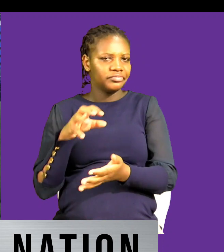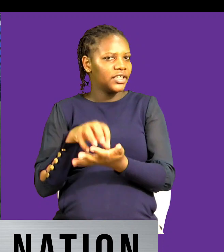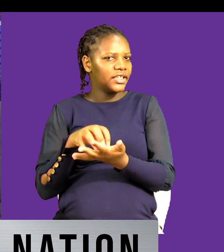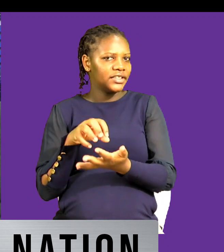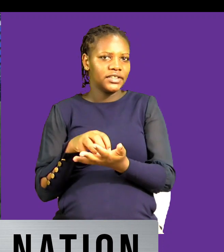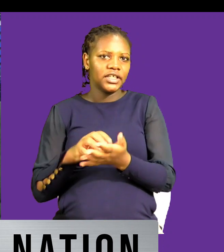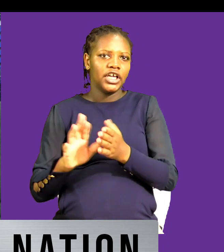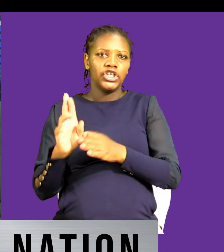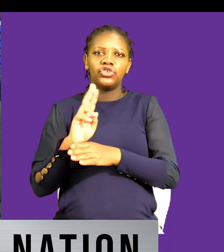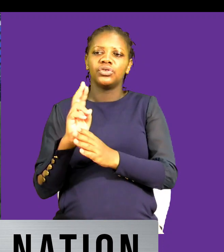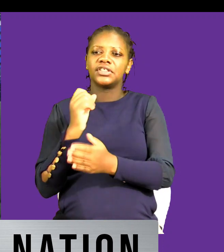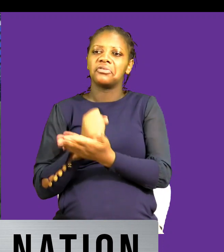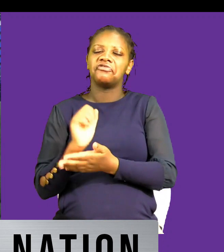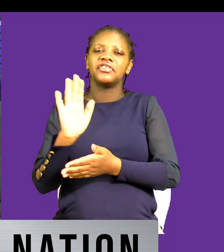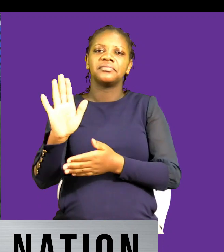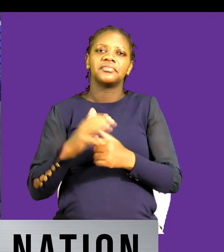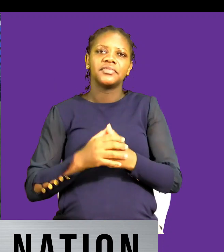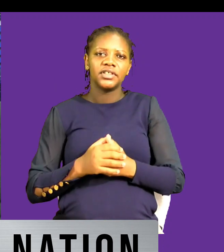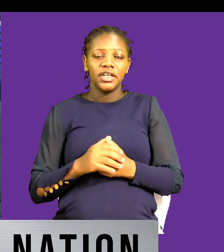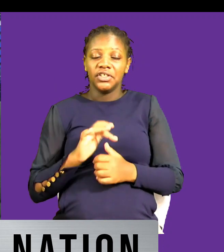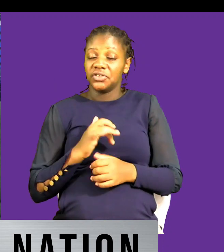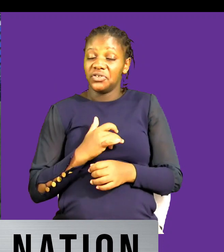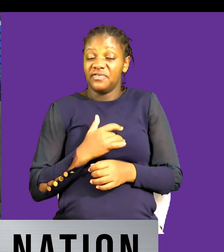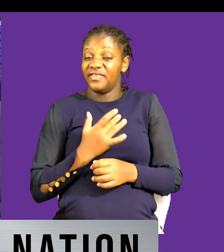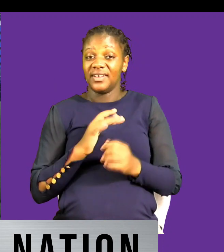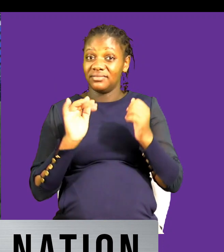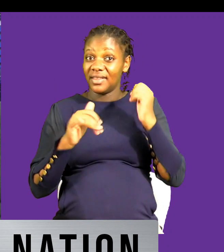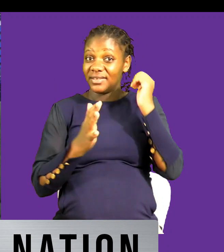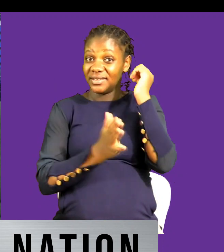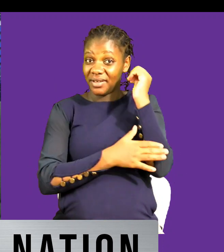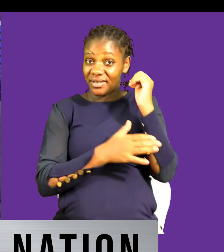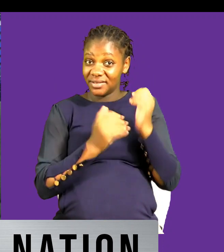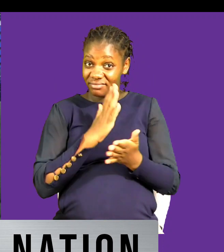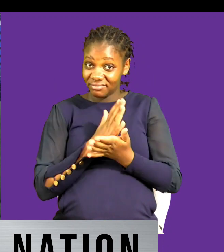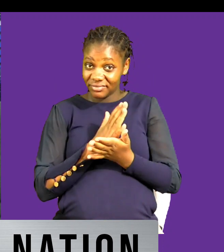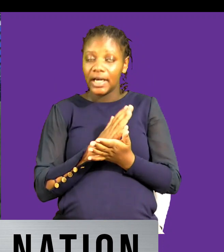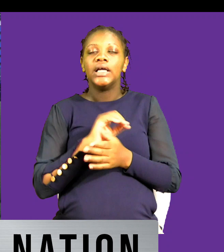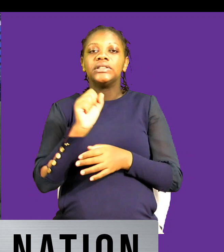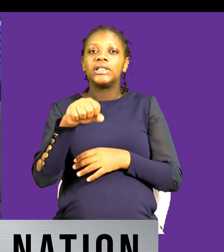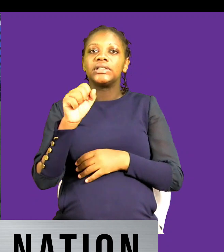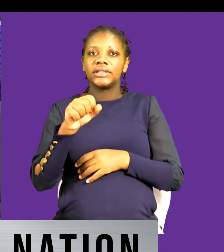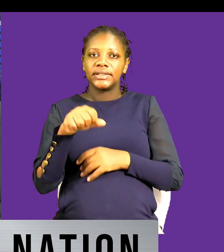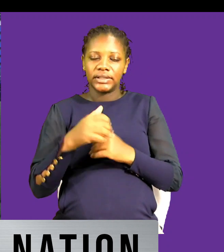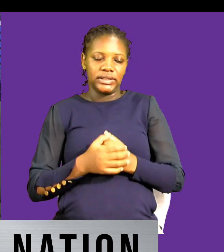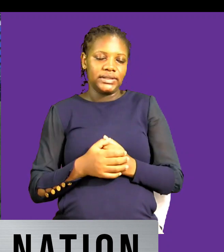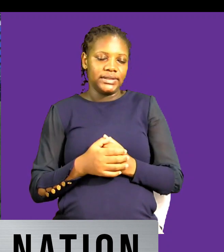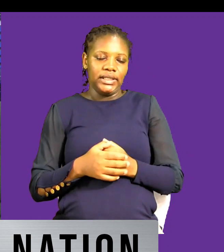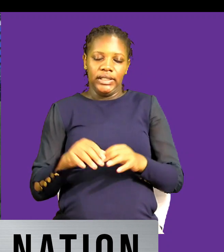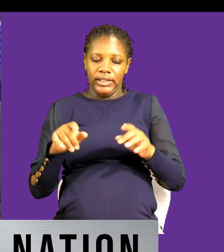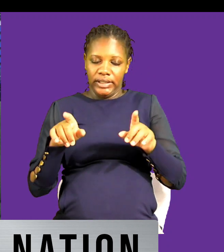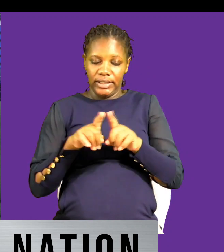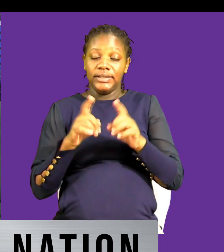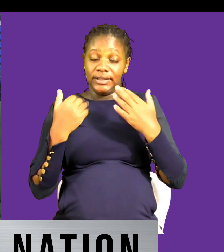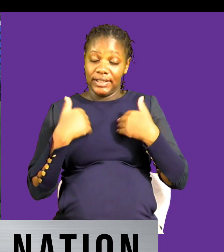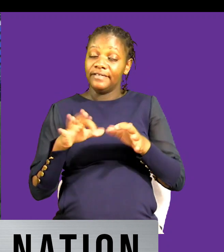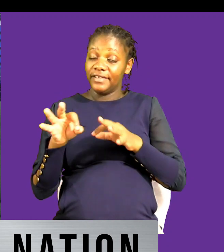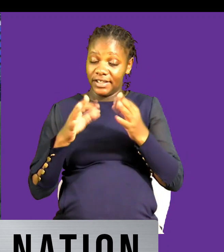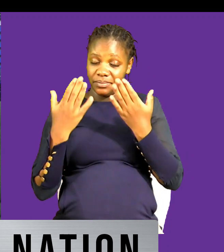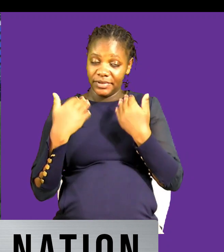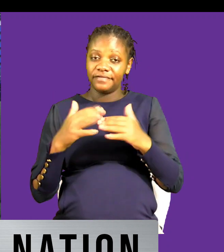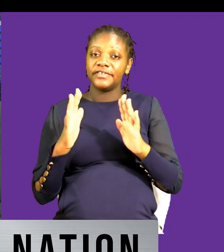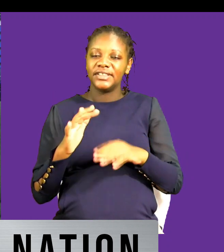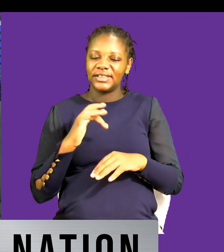the office. So you feel that is deliberate? You feel that is deliberate? We are convinced it is deliberate, and I've given you some of the things that we feel.